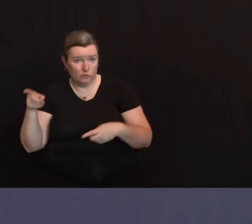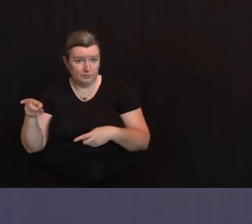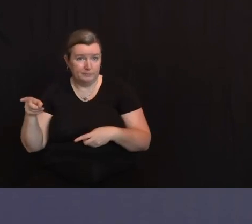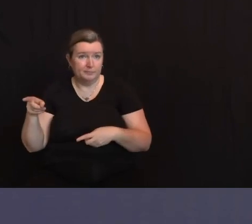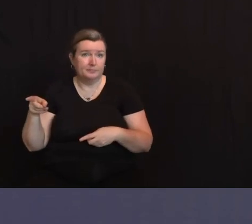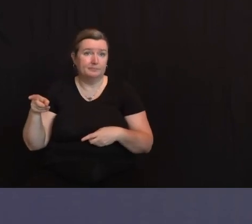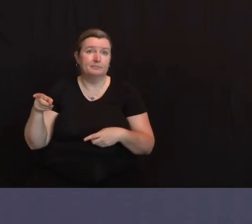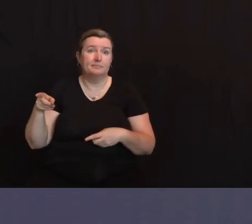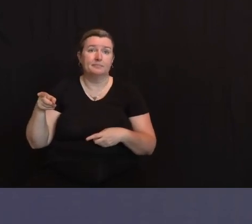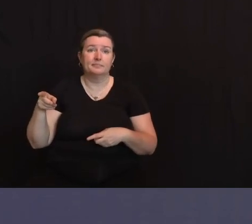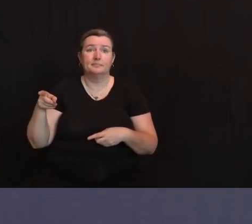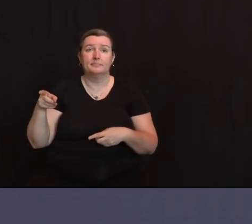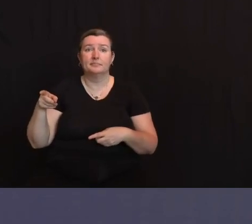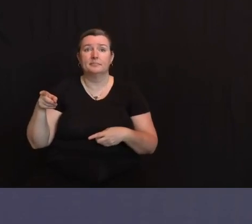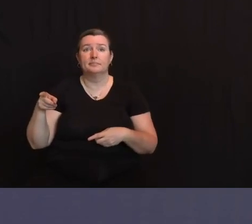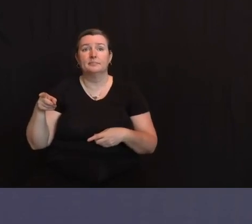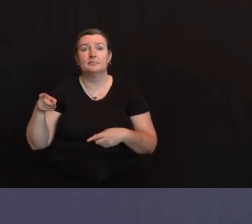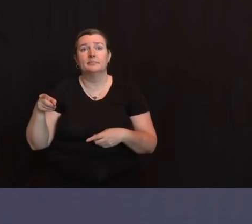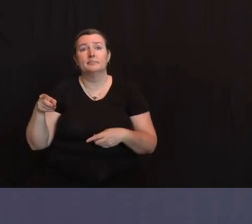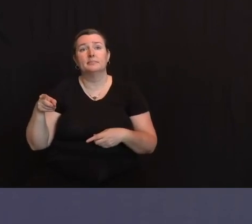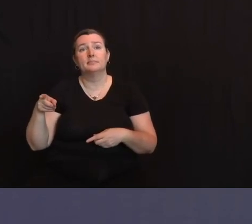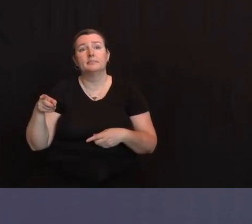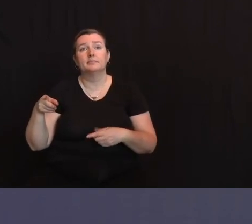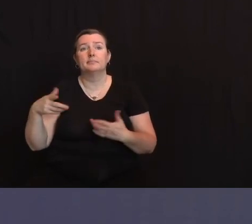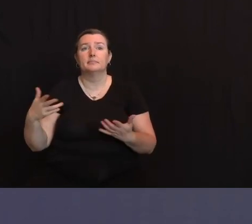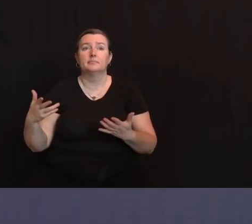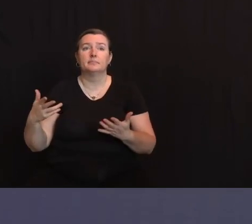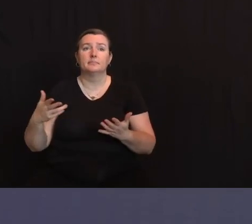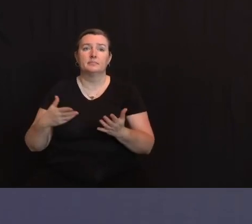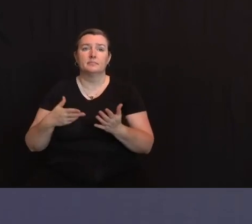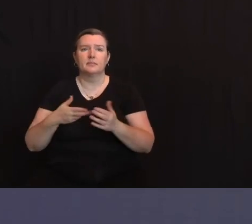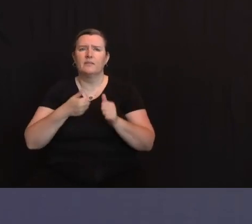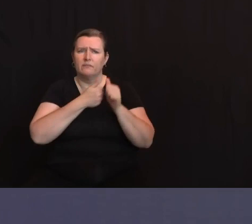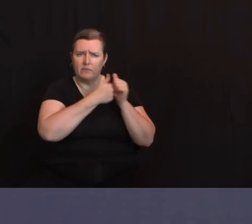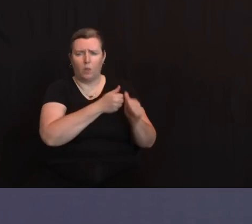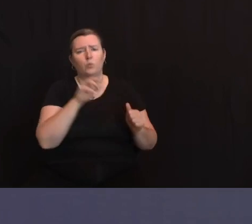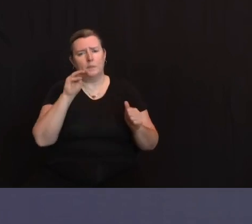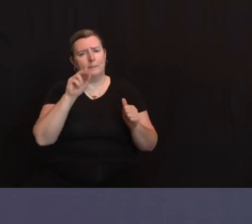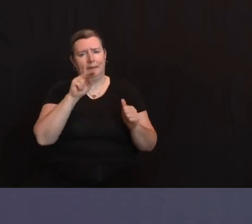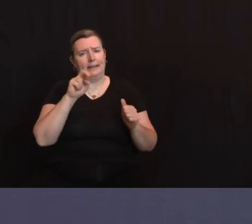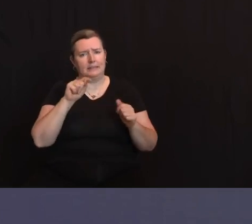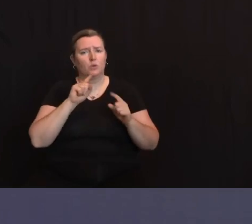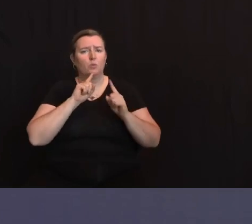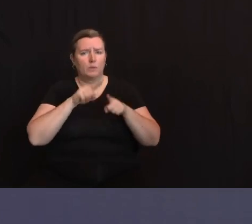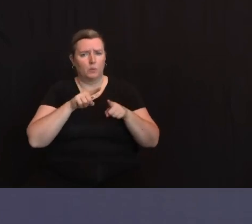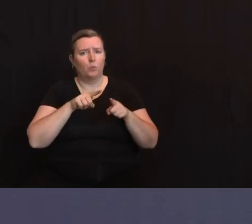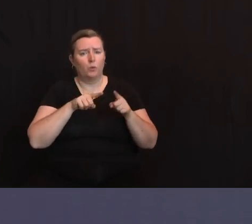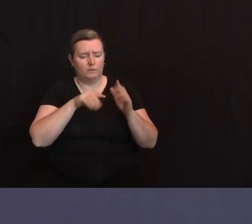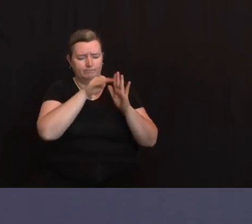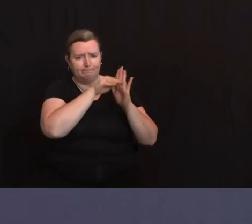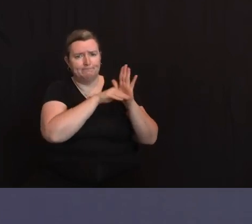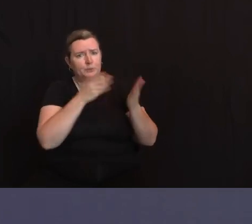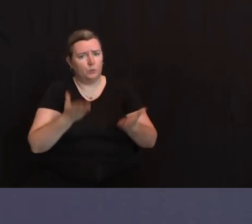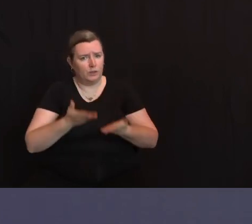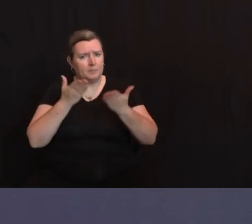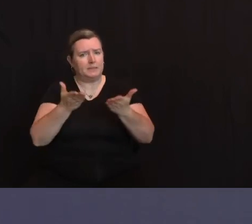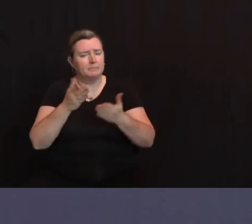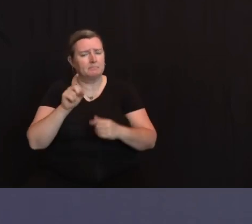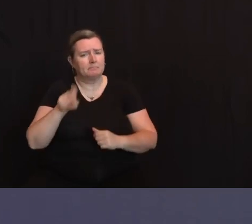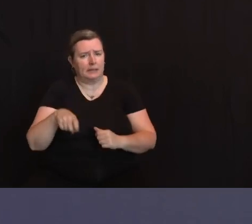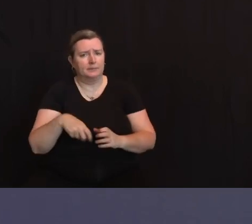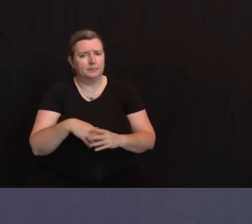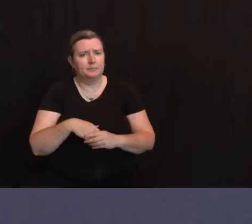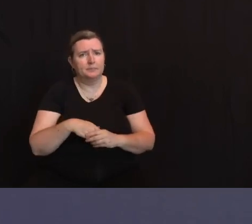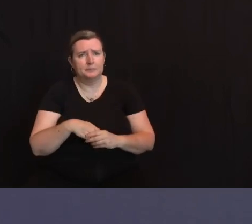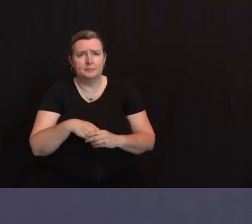please God, through whether it's the steps that the Manat report suggested, Judy's persistence, the court of public